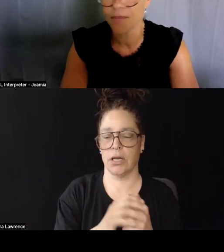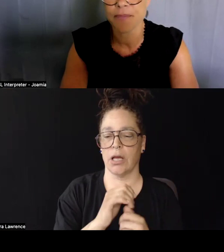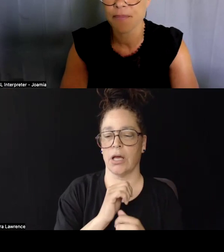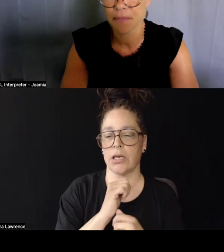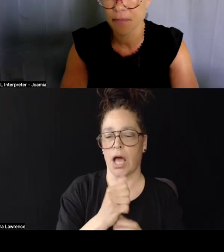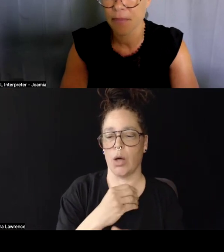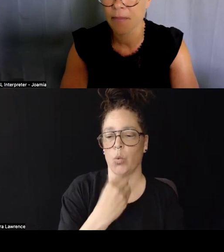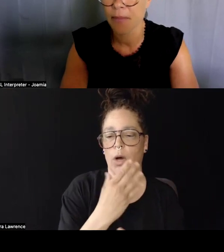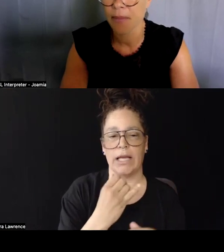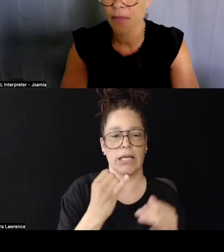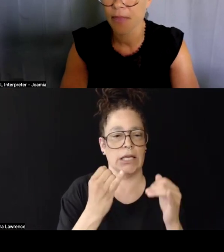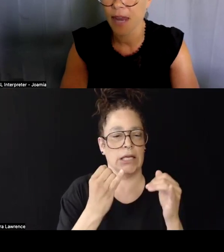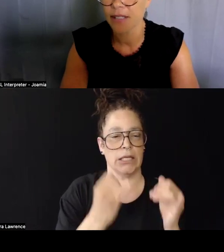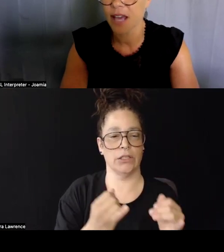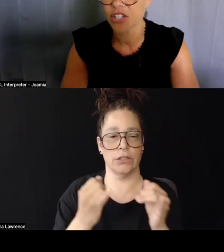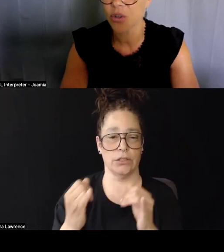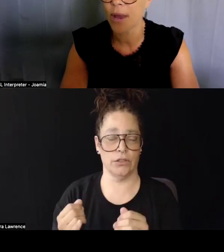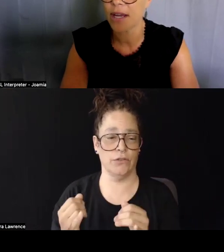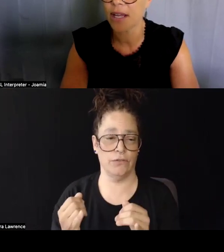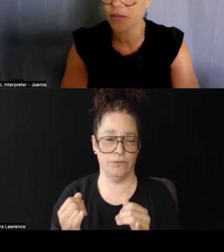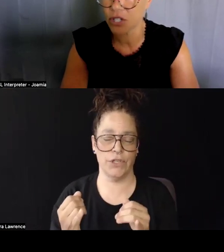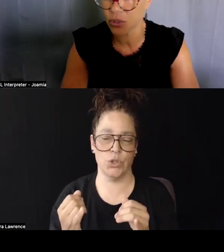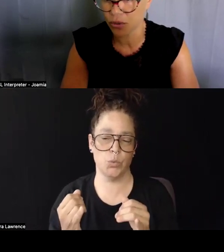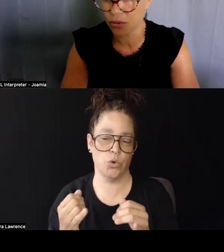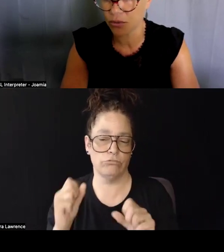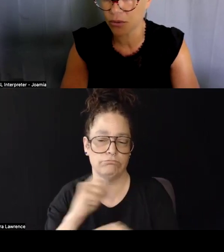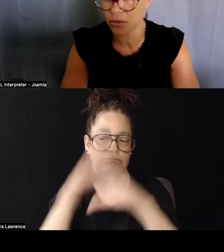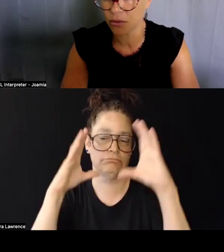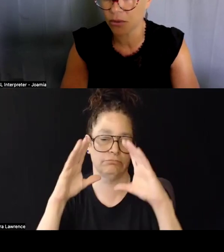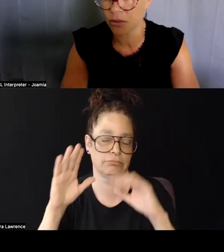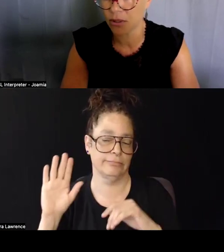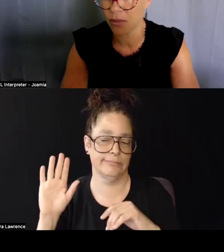correction that it's not just a white individual